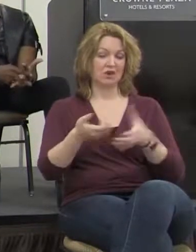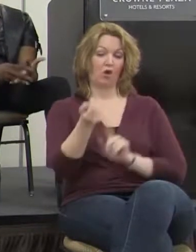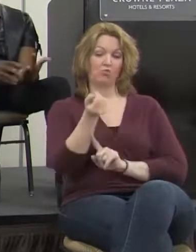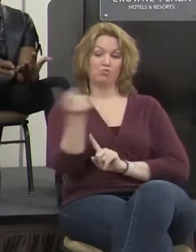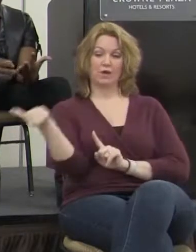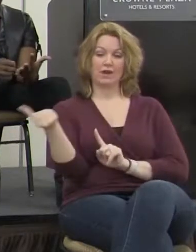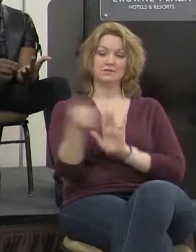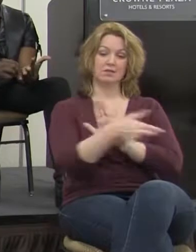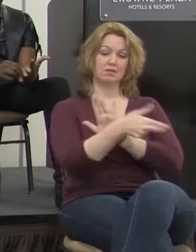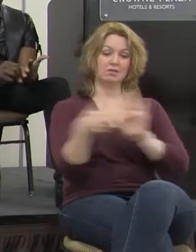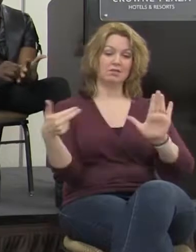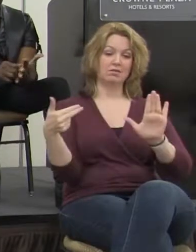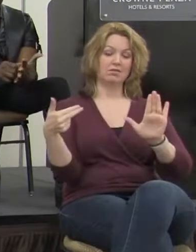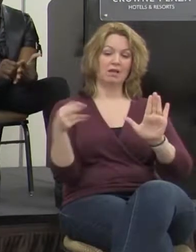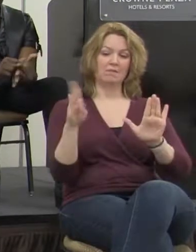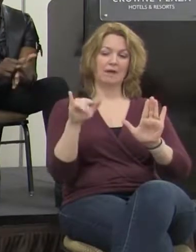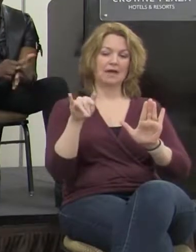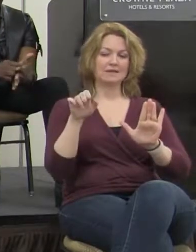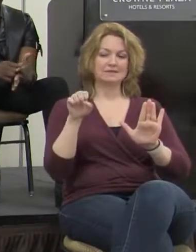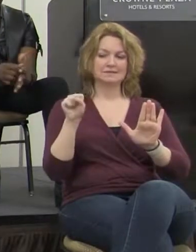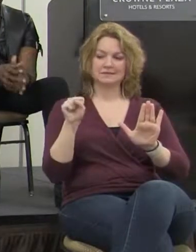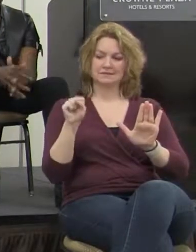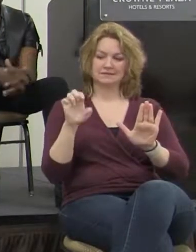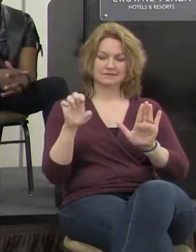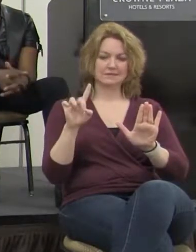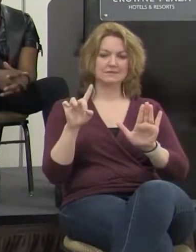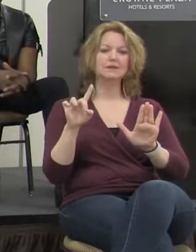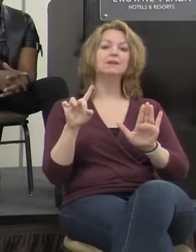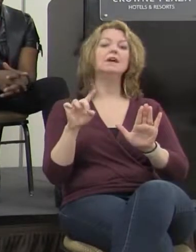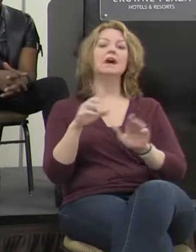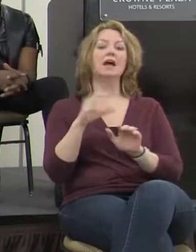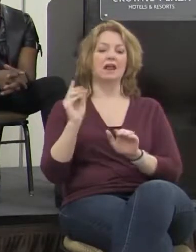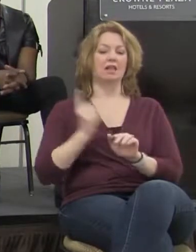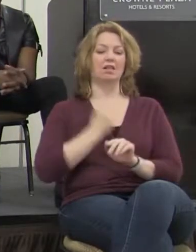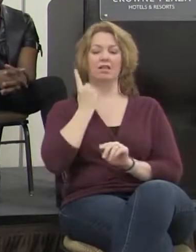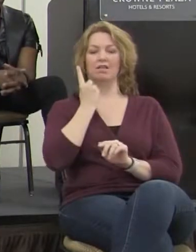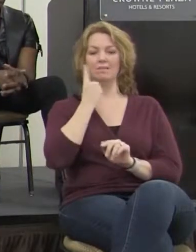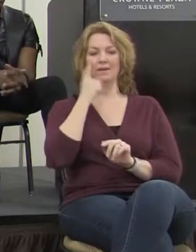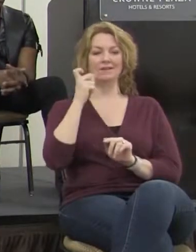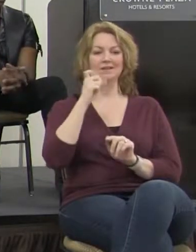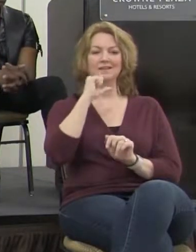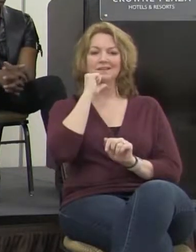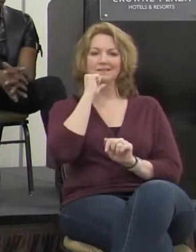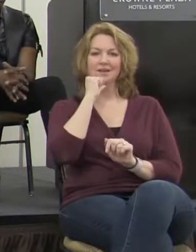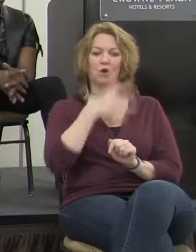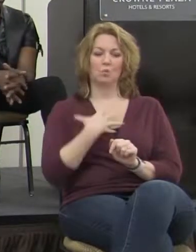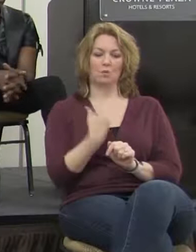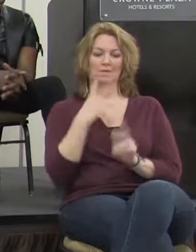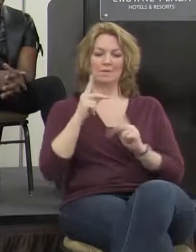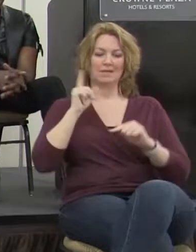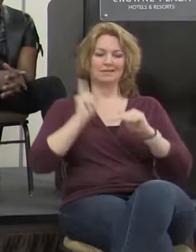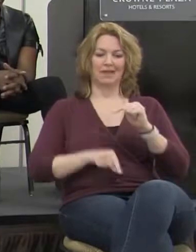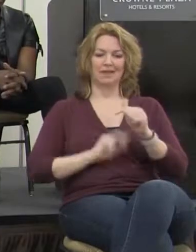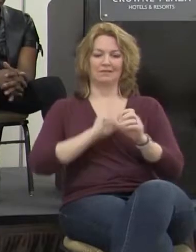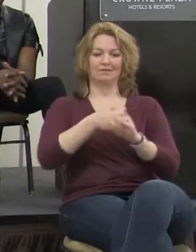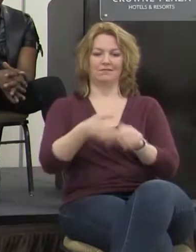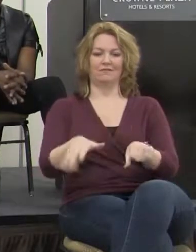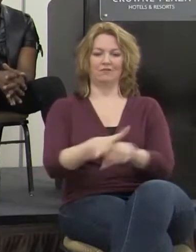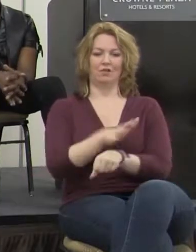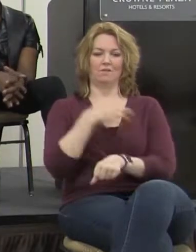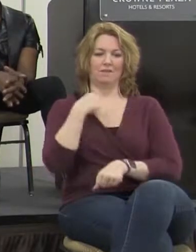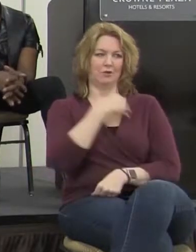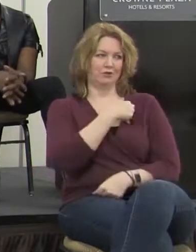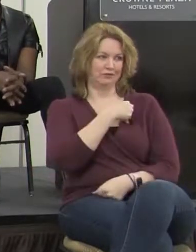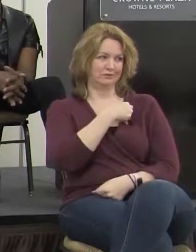and offensive in not allowing non-POCs to be full members? So that is a question that is always on